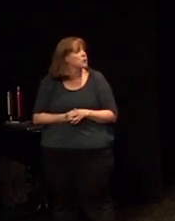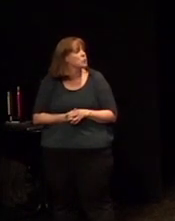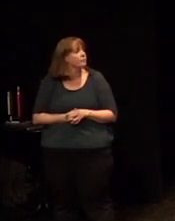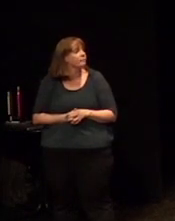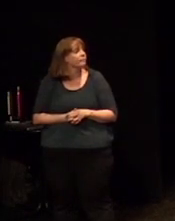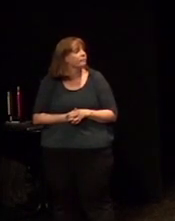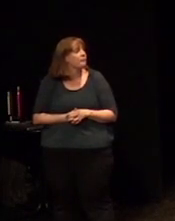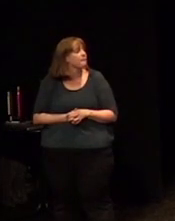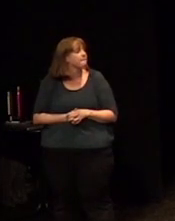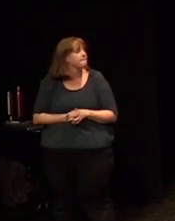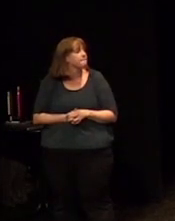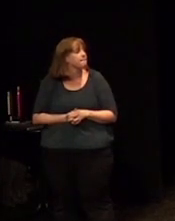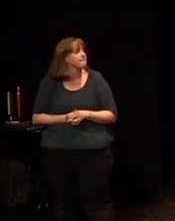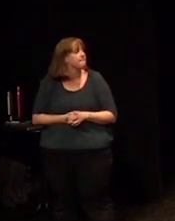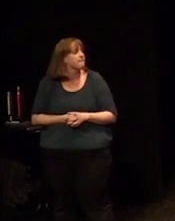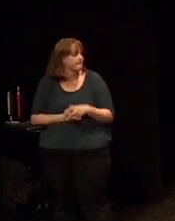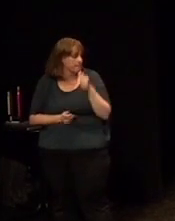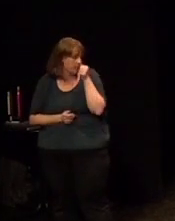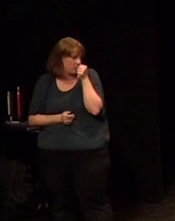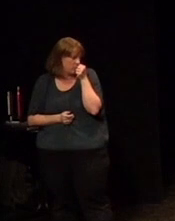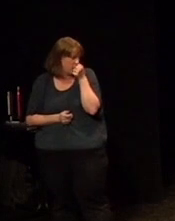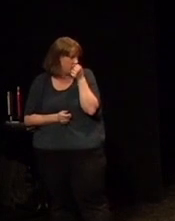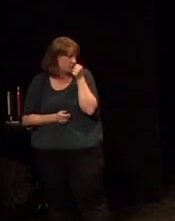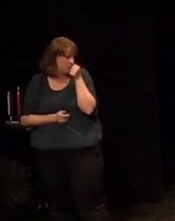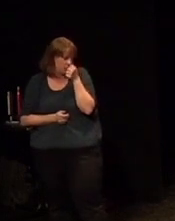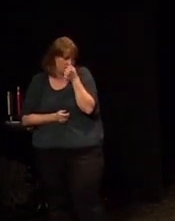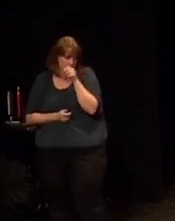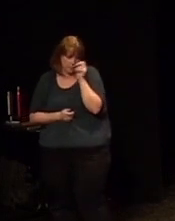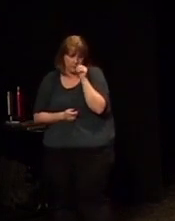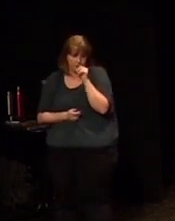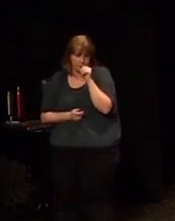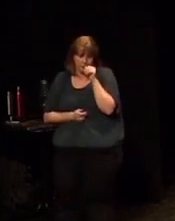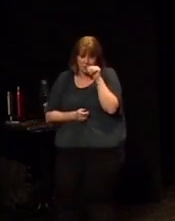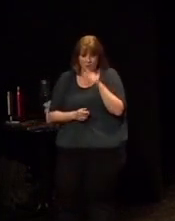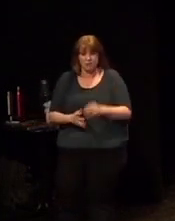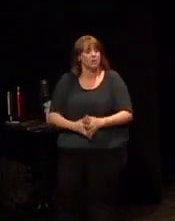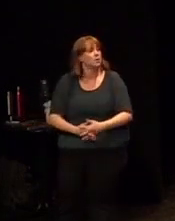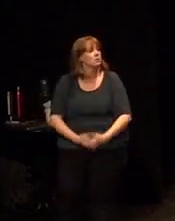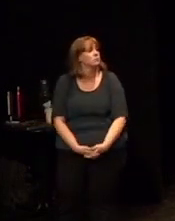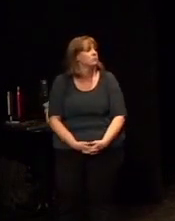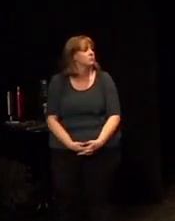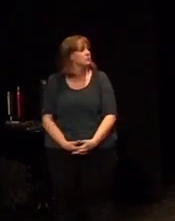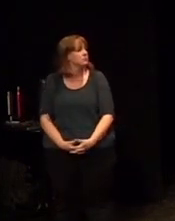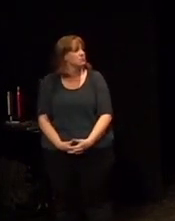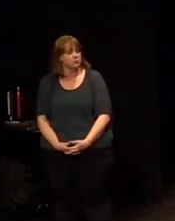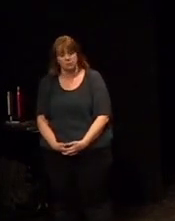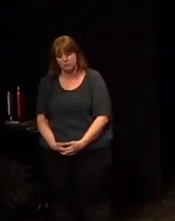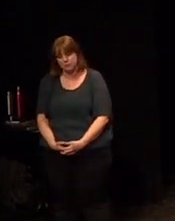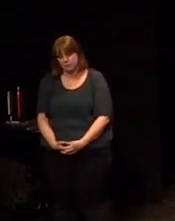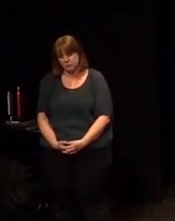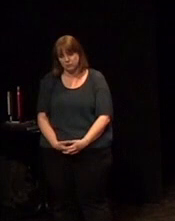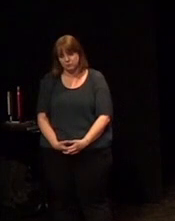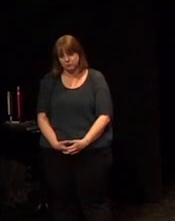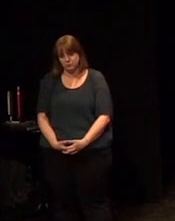Also as well, I think, I can't, there's no perfect response for everything, you can't achieve everything, you can't expect it